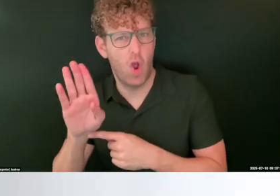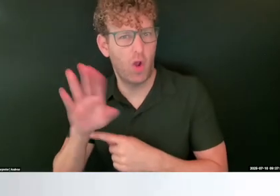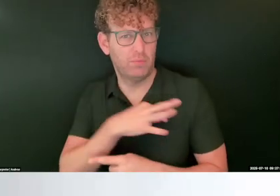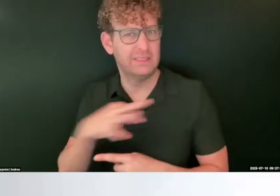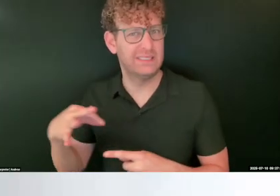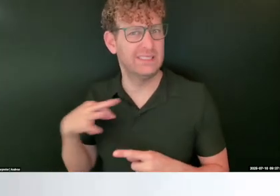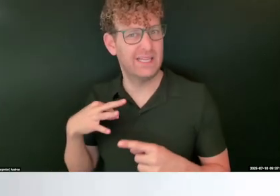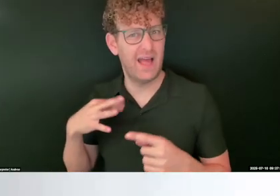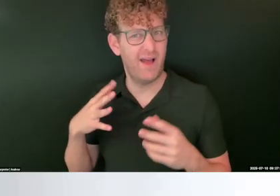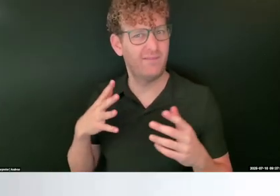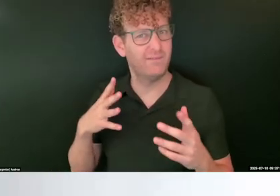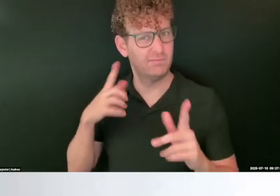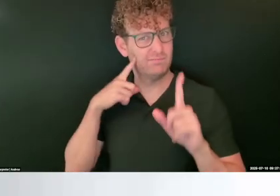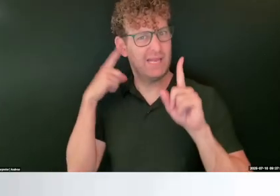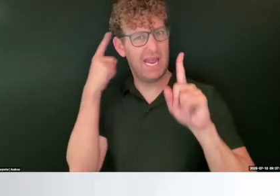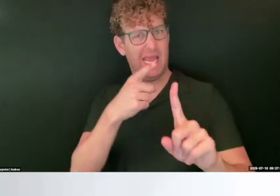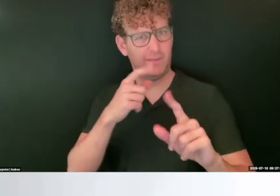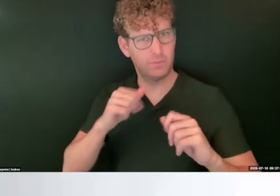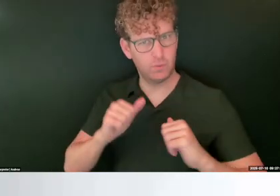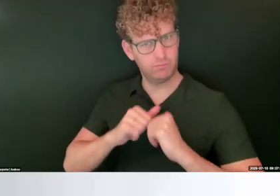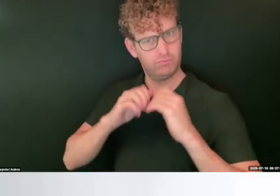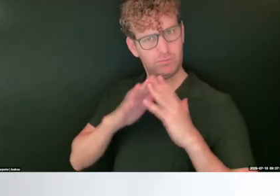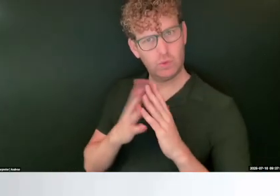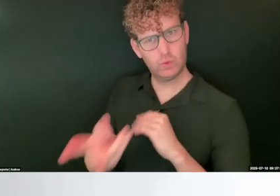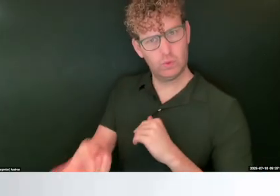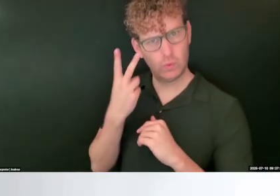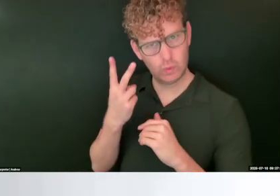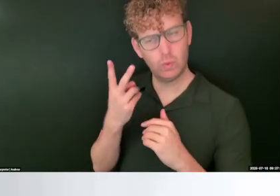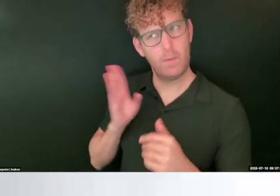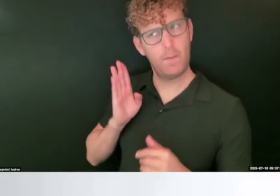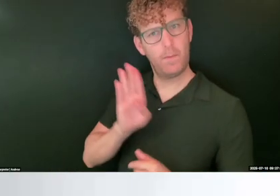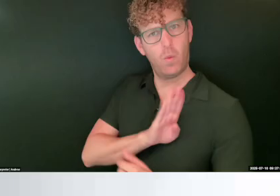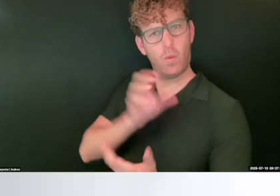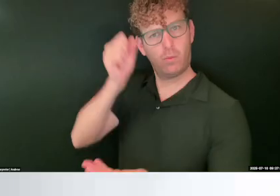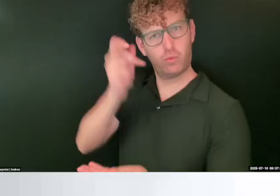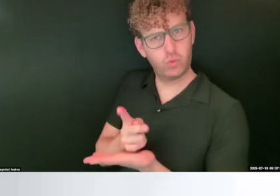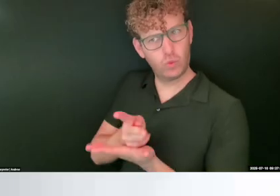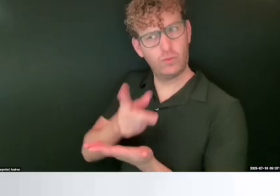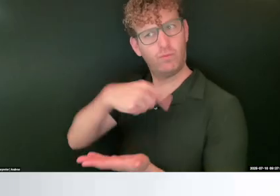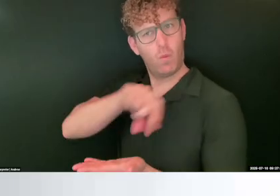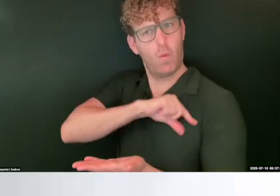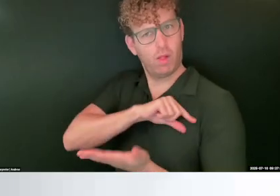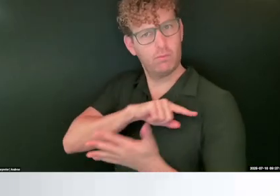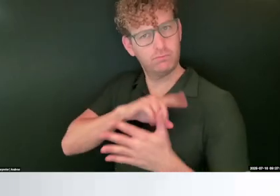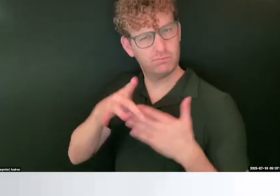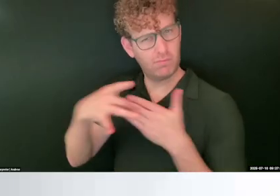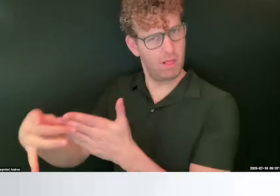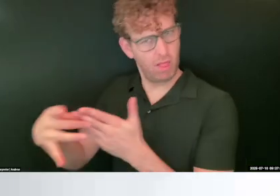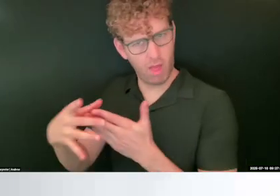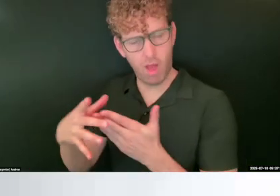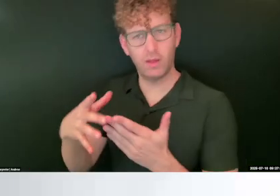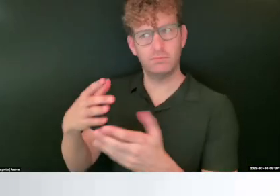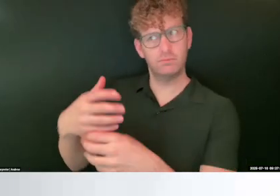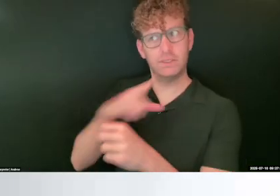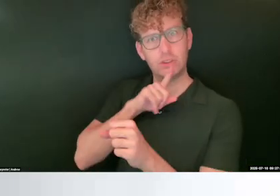to implement 2 previously board-approved eligibility guidelines. To ensure funding gets to those who need